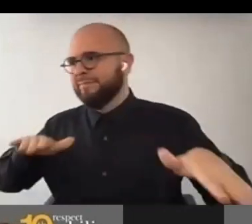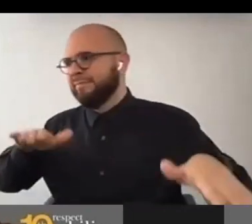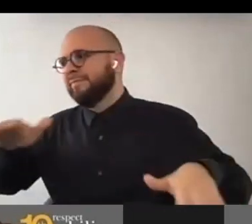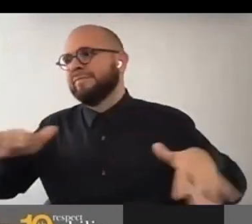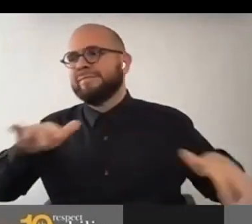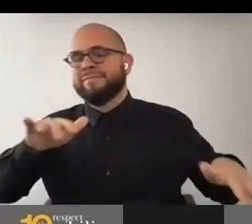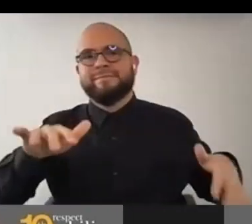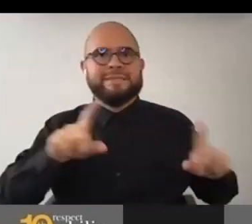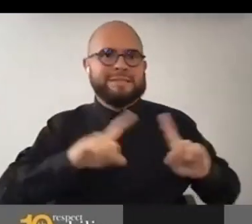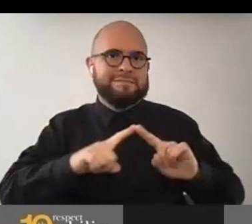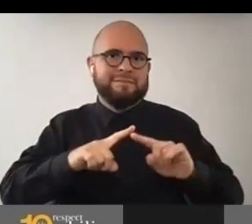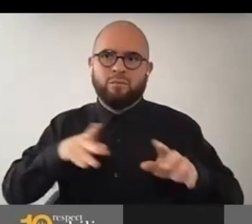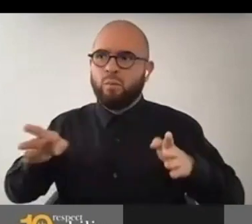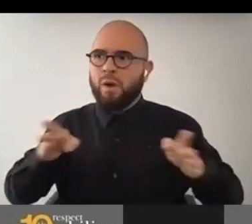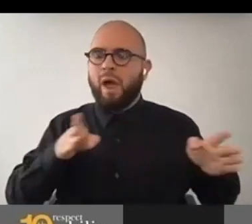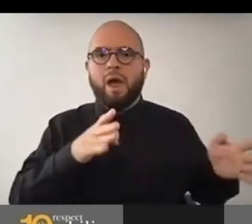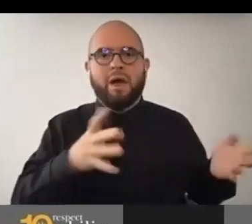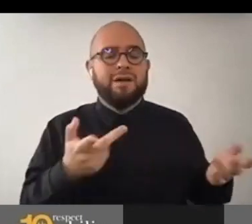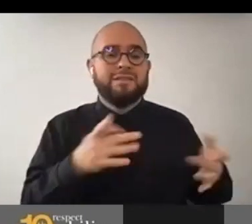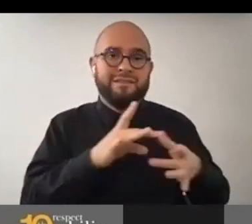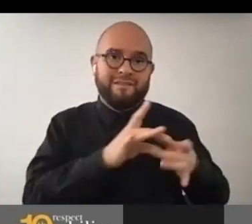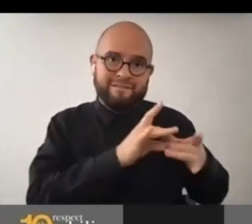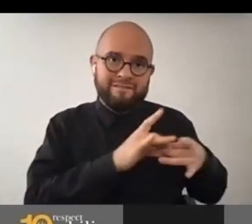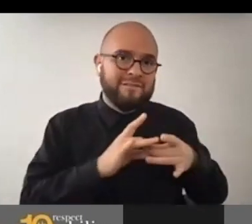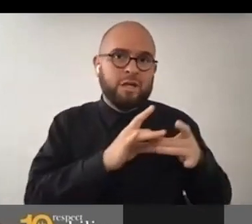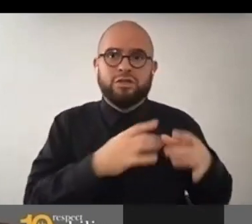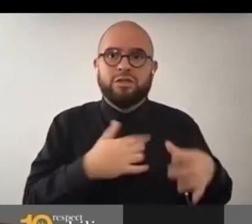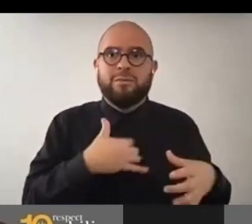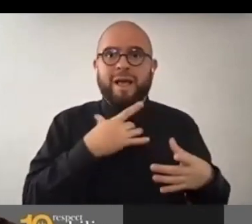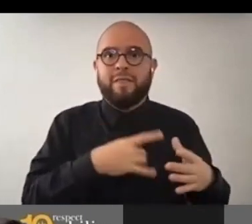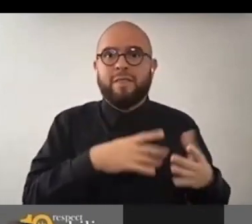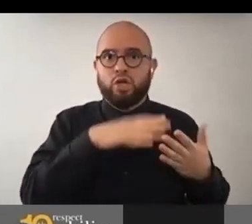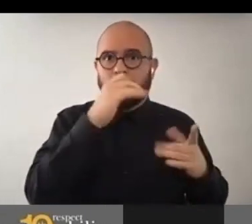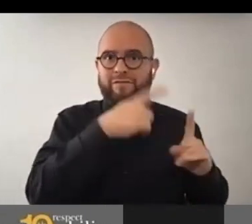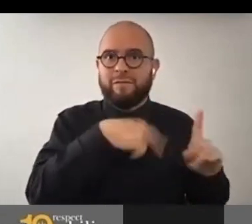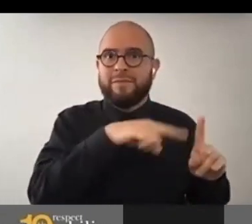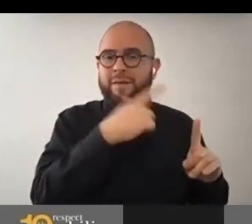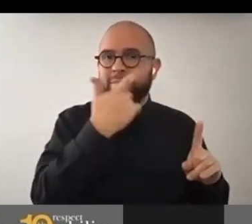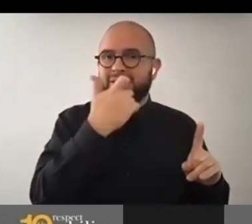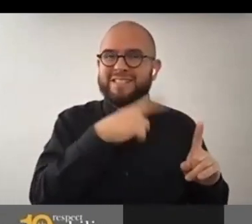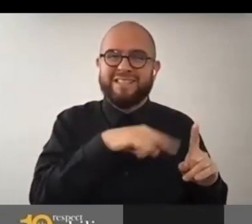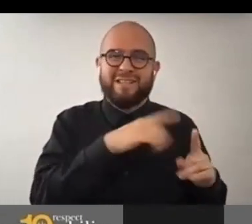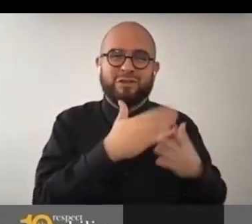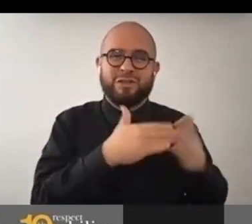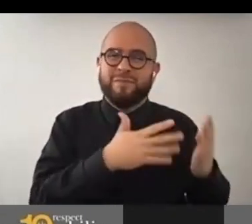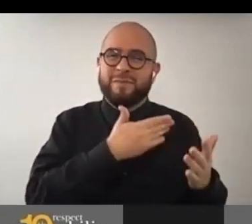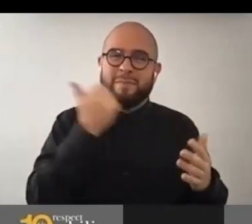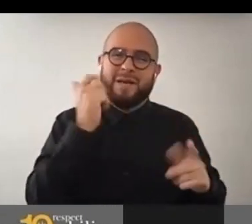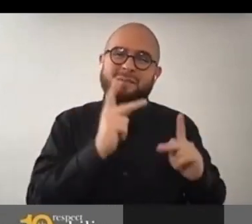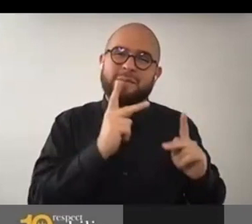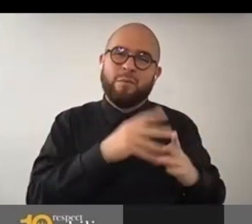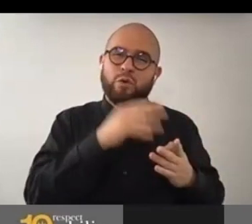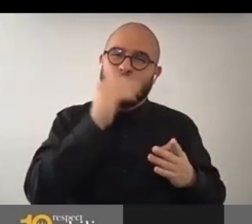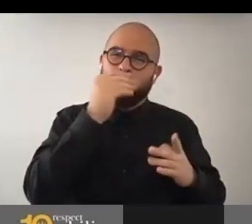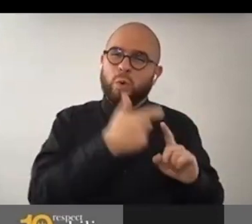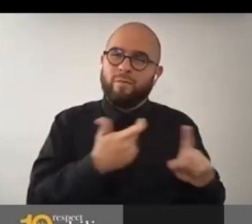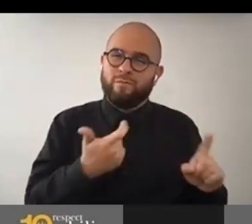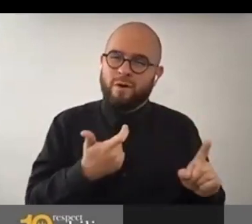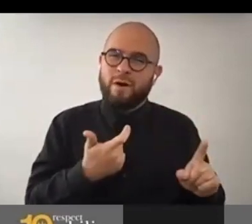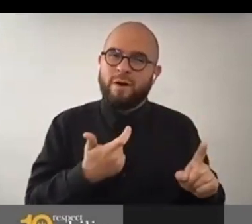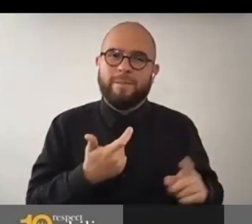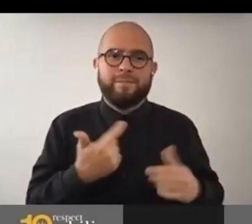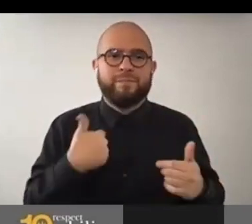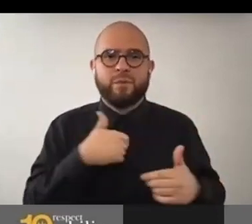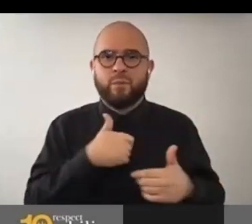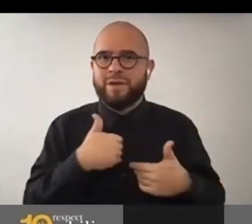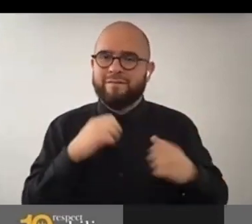learning from these people, because they're some of the best to learn from. I mean, we have amazing